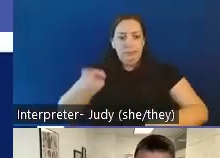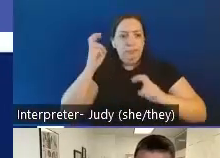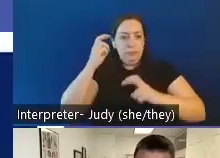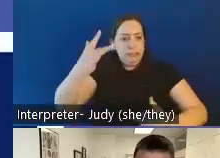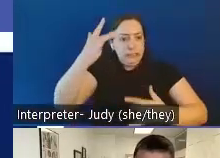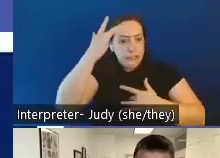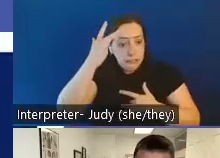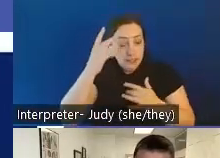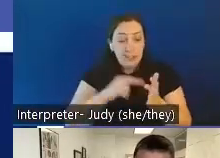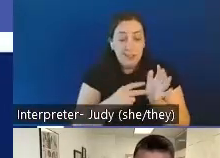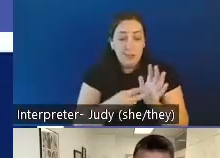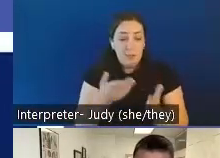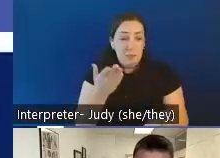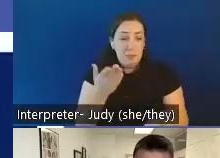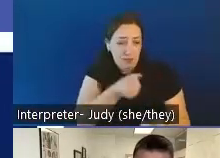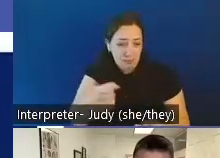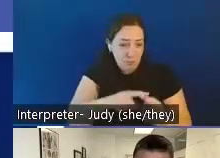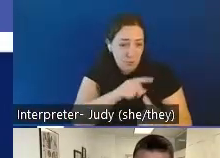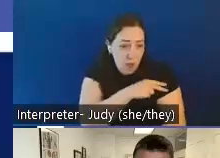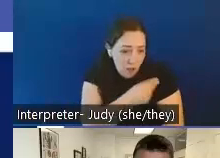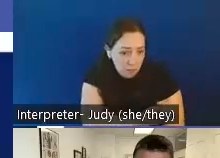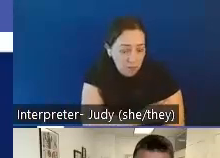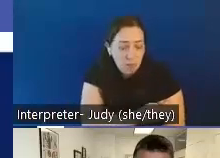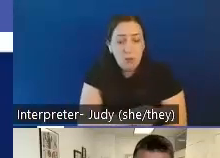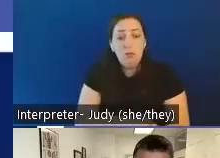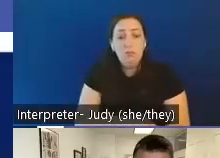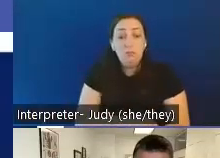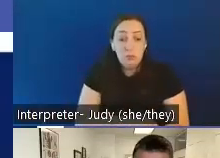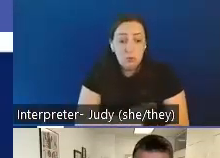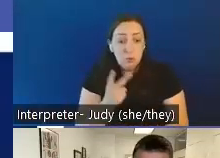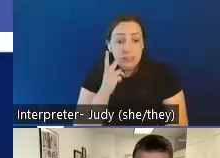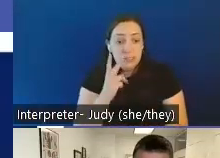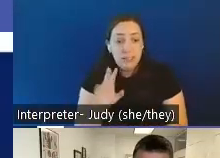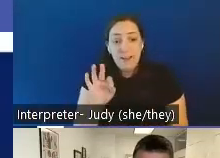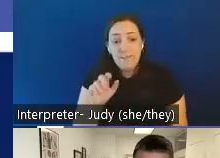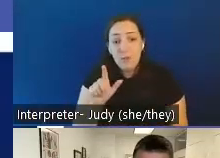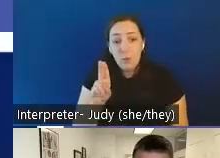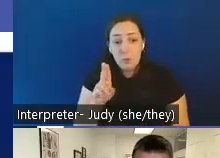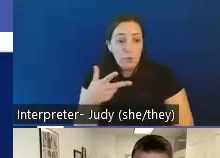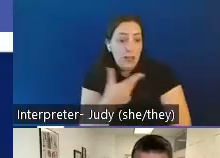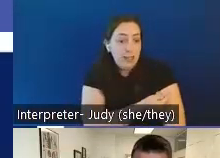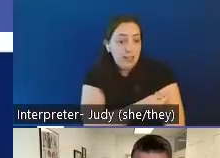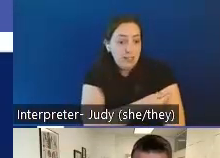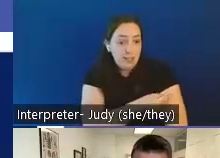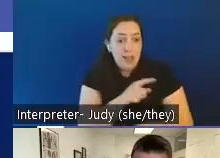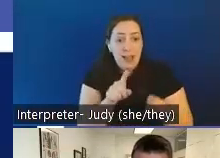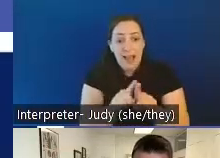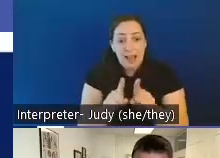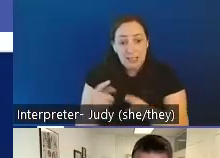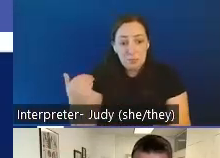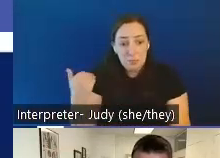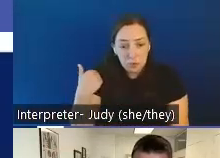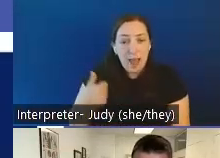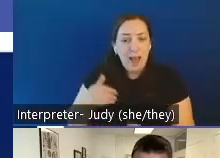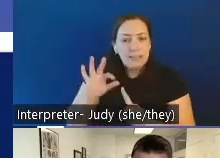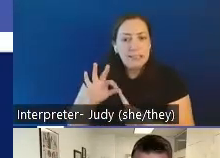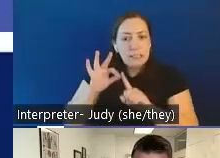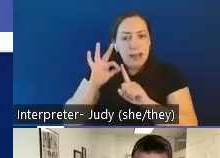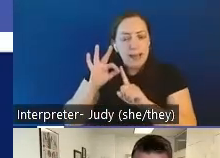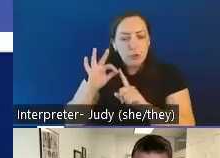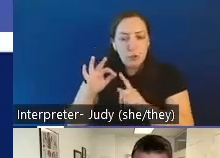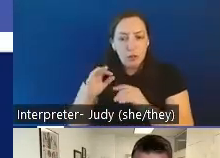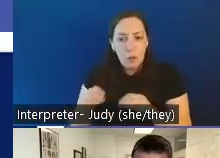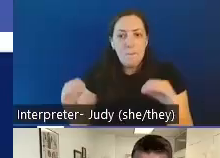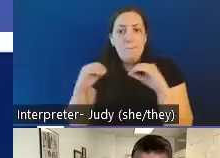hospitalization and even worse with flu, RSV, and COVID, you can see the flu vaccine, as in past seasons, there are some special, even